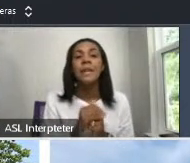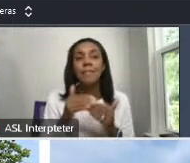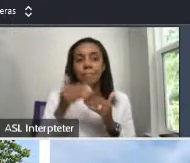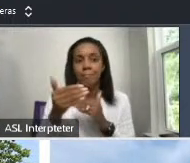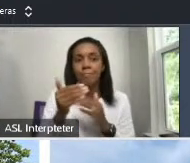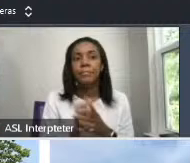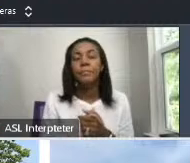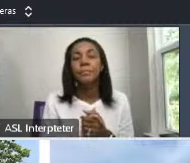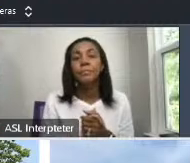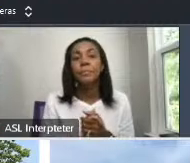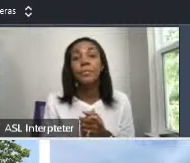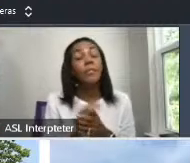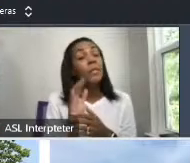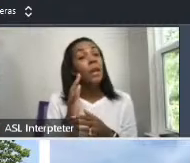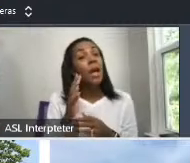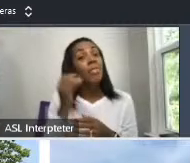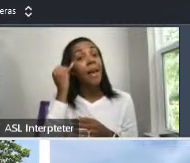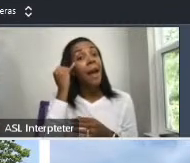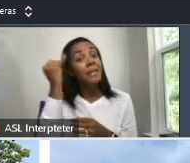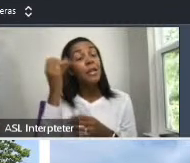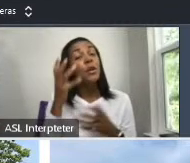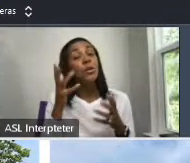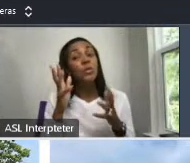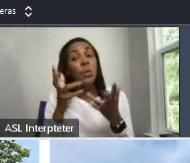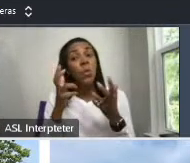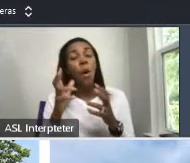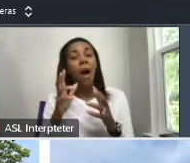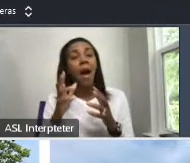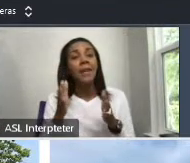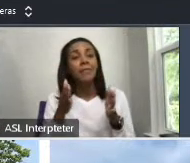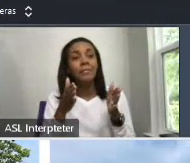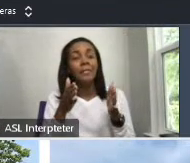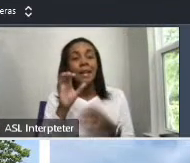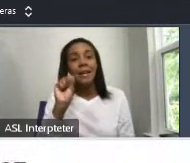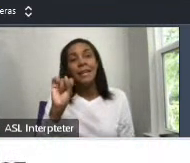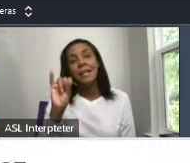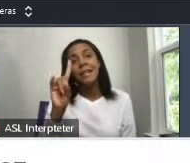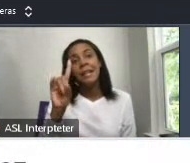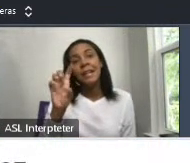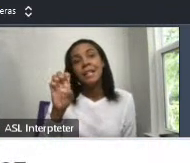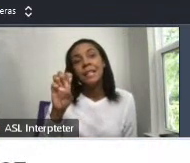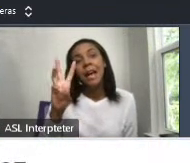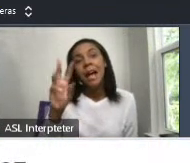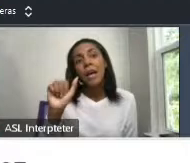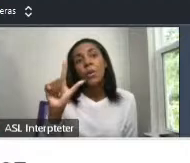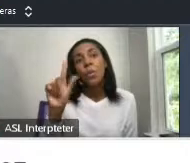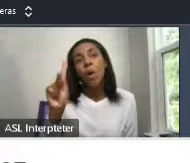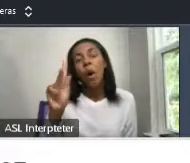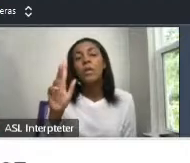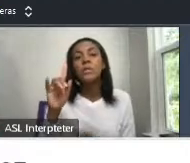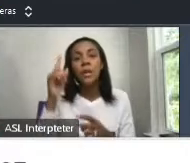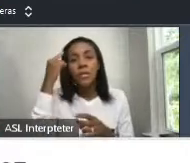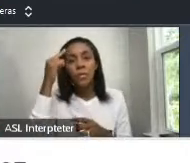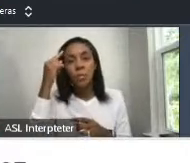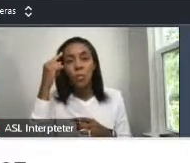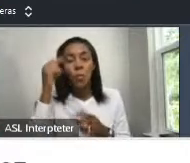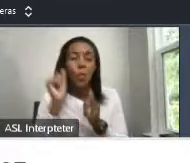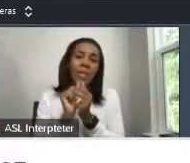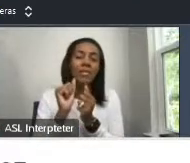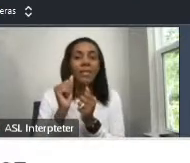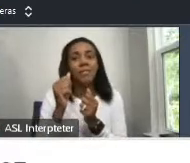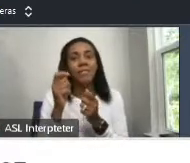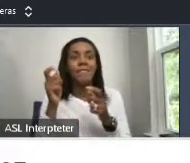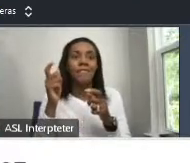The idea is we were preparing sidewalks for images of, next slide, famous South Memphians that the neighbors had